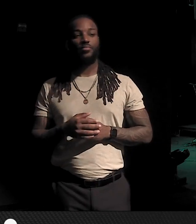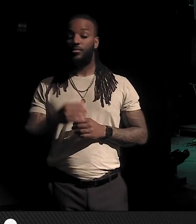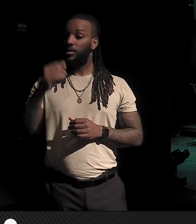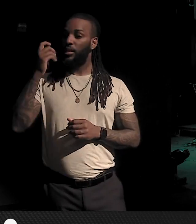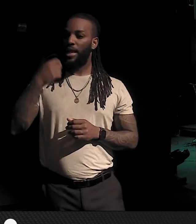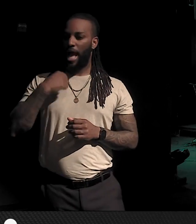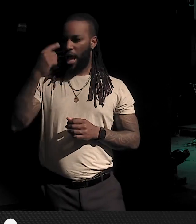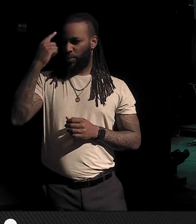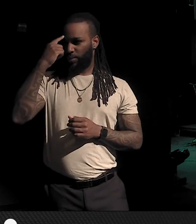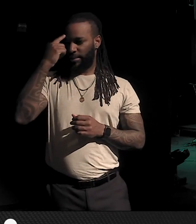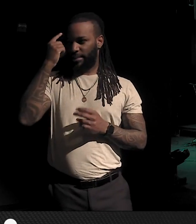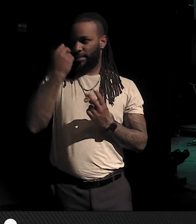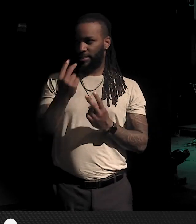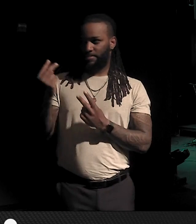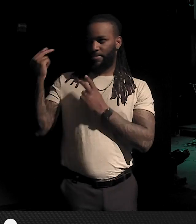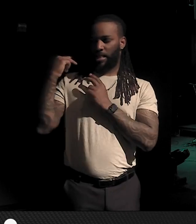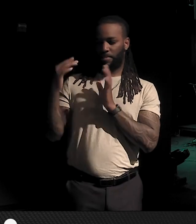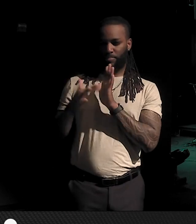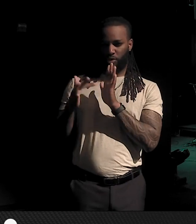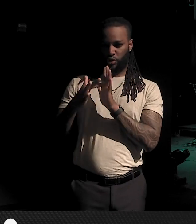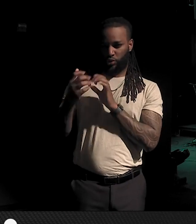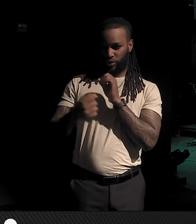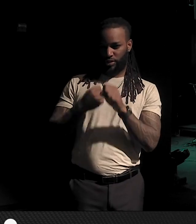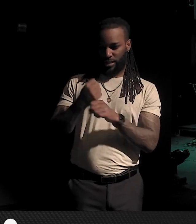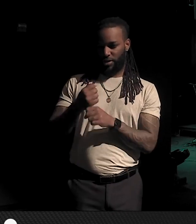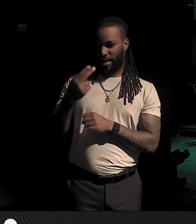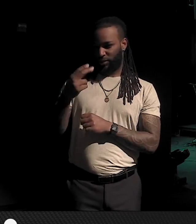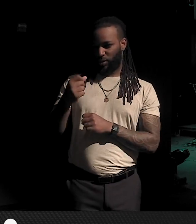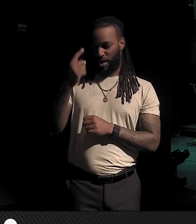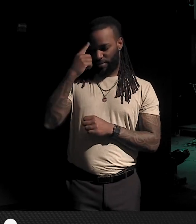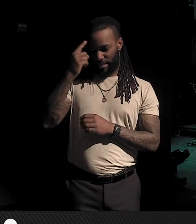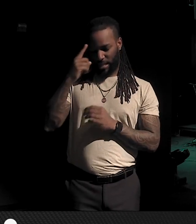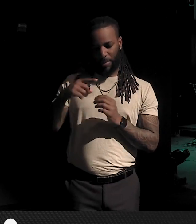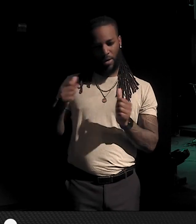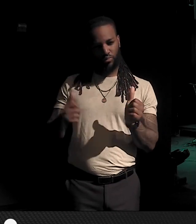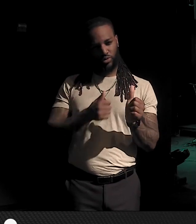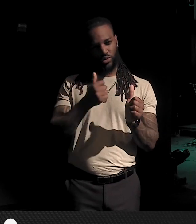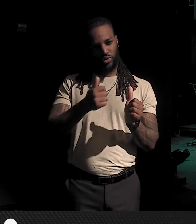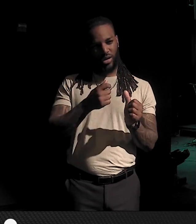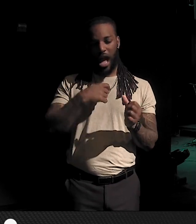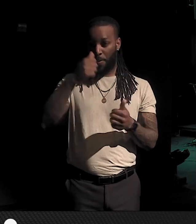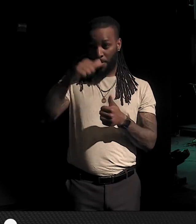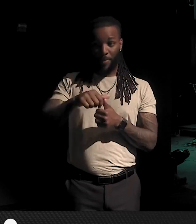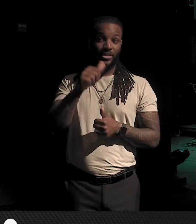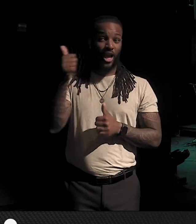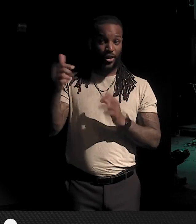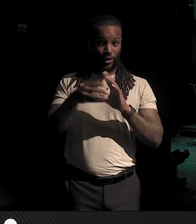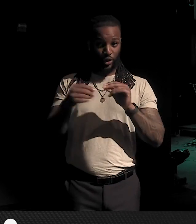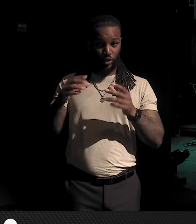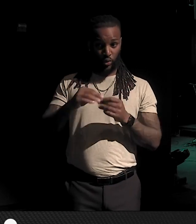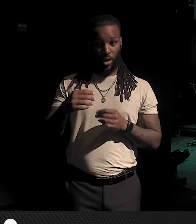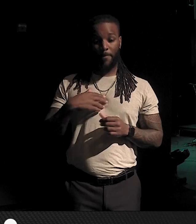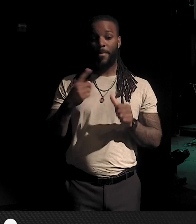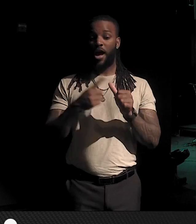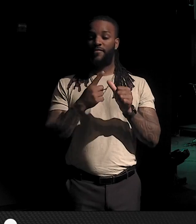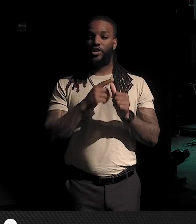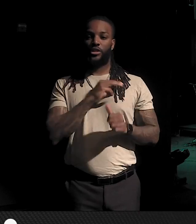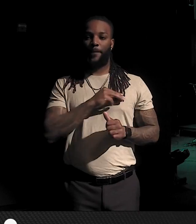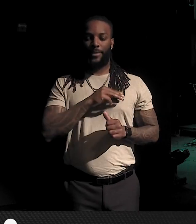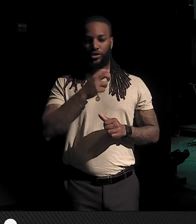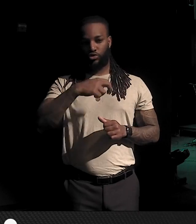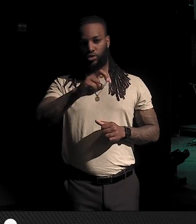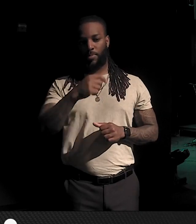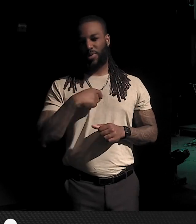Because I was thinking back to that junior year in high school when I was thinking about pursuit, I remembered this other story. My first mission trip, I was a high